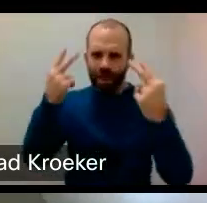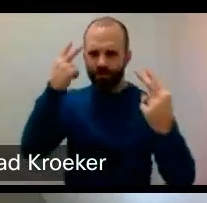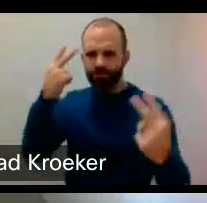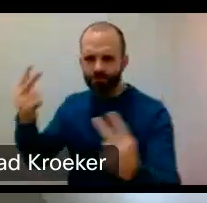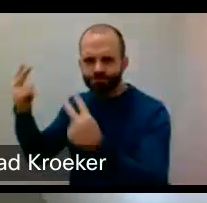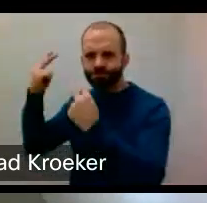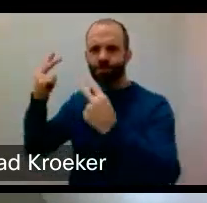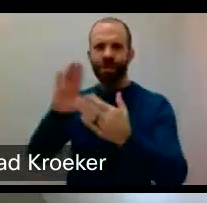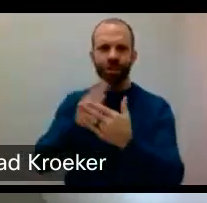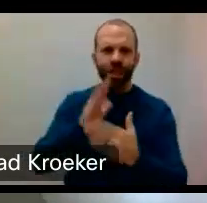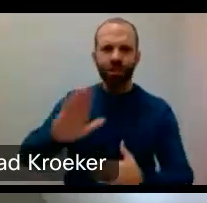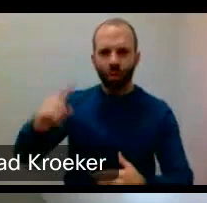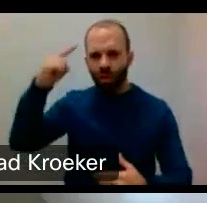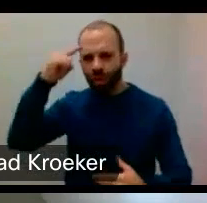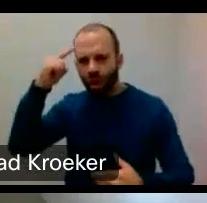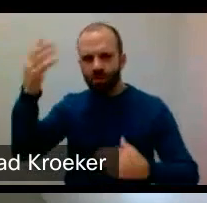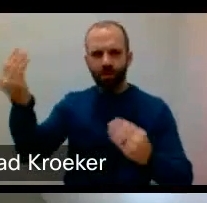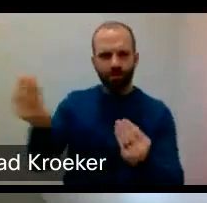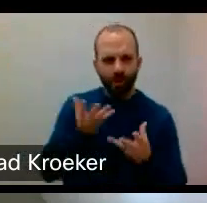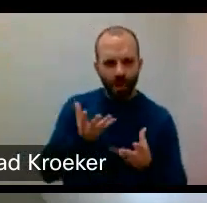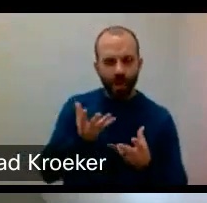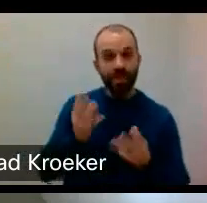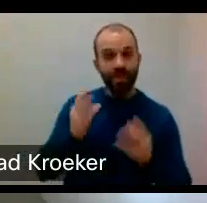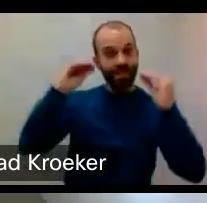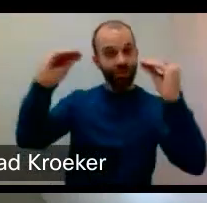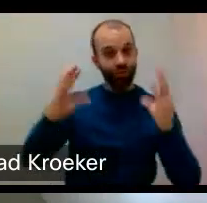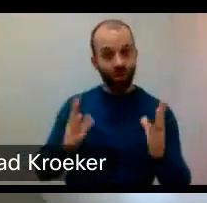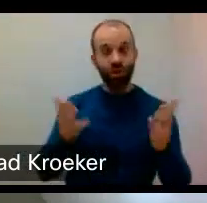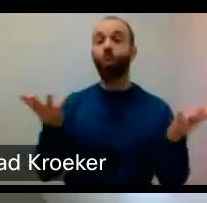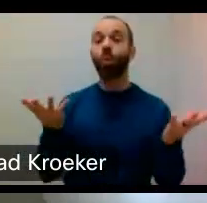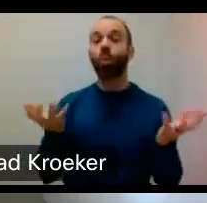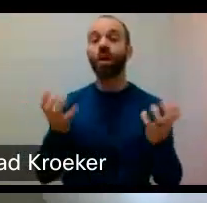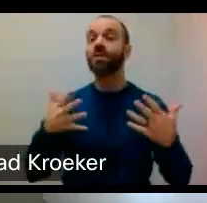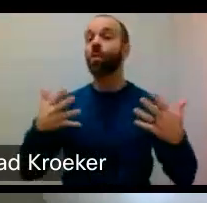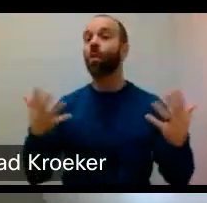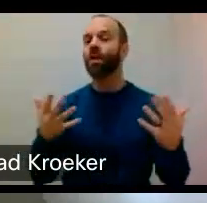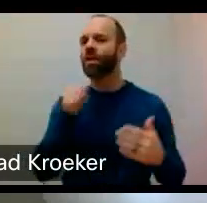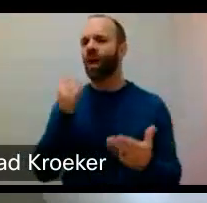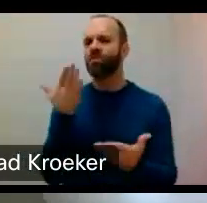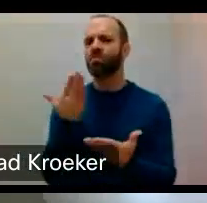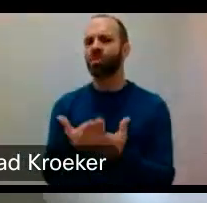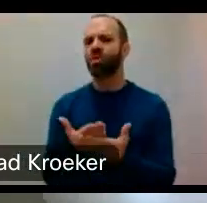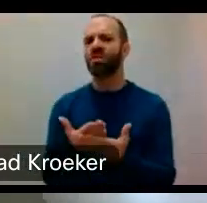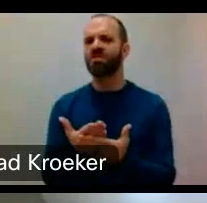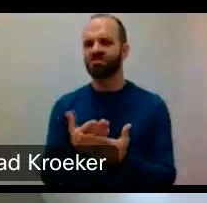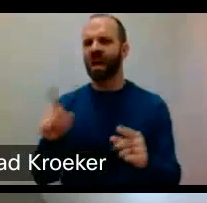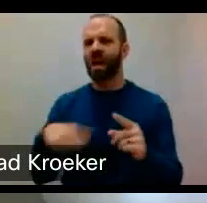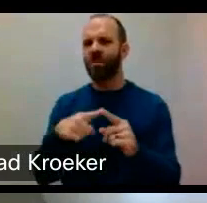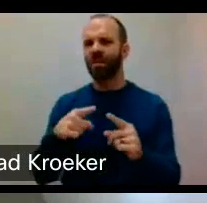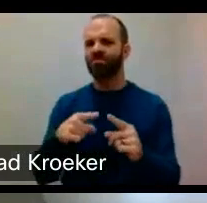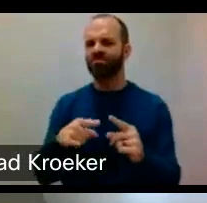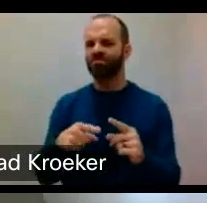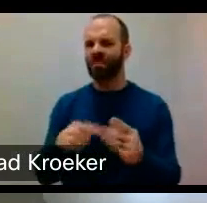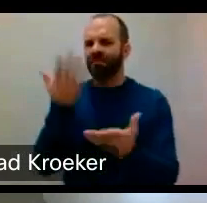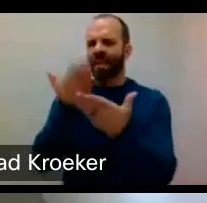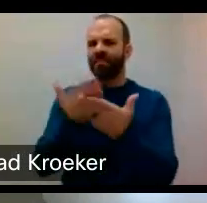book for a book report, your instructor is looking for not just proof that you learned facts about the book or proof